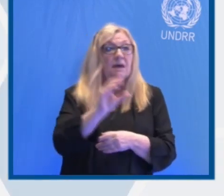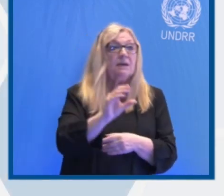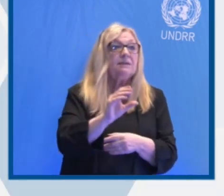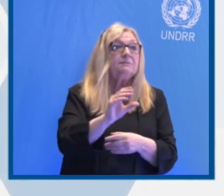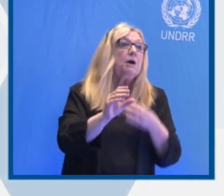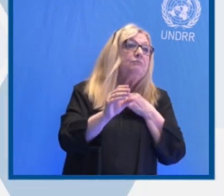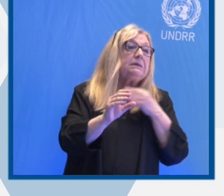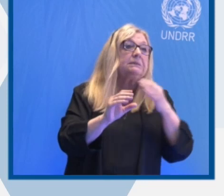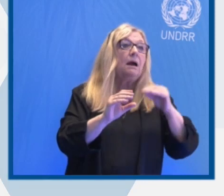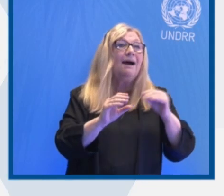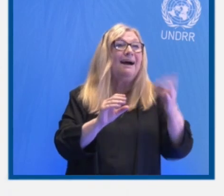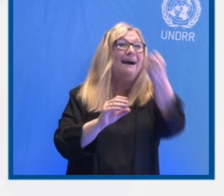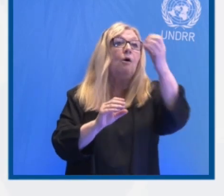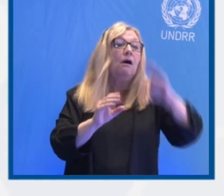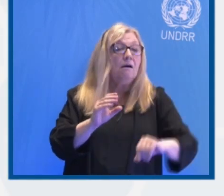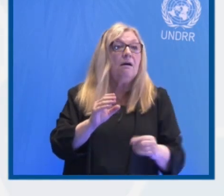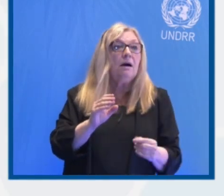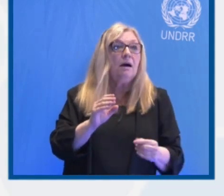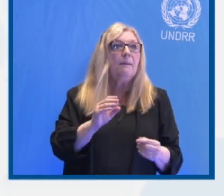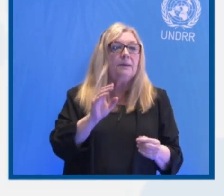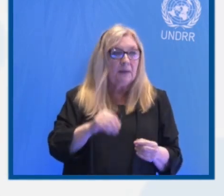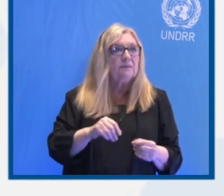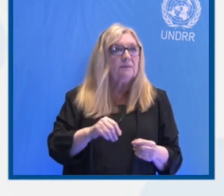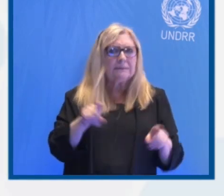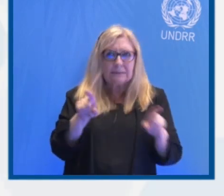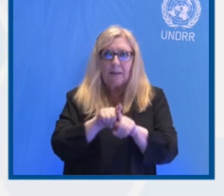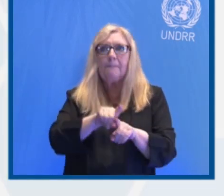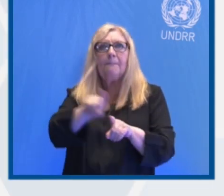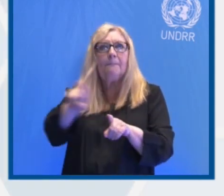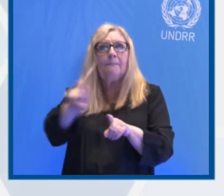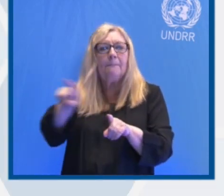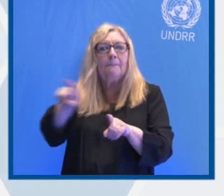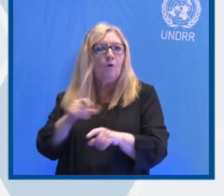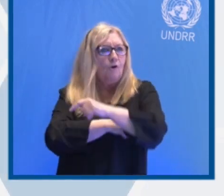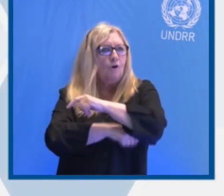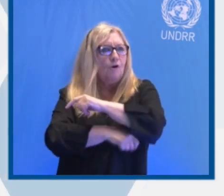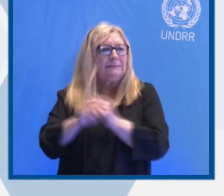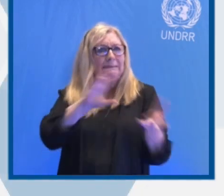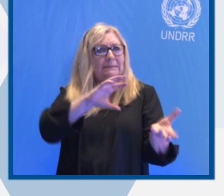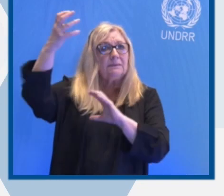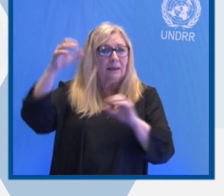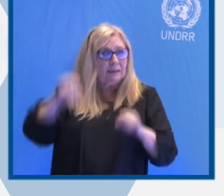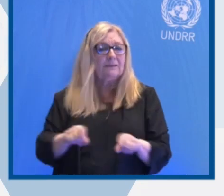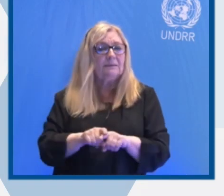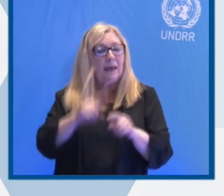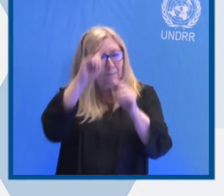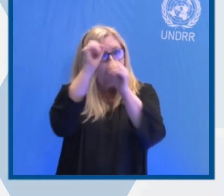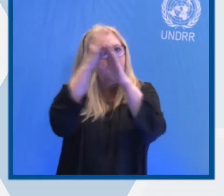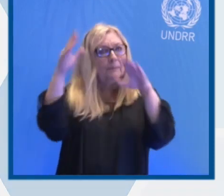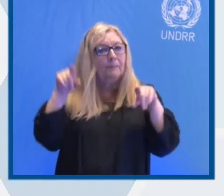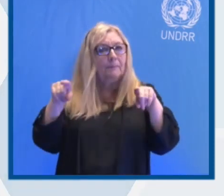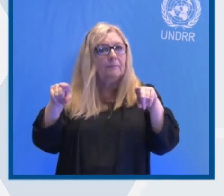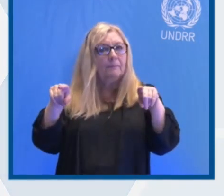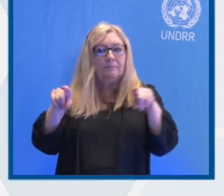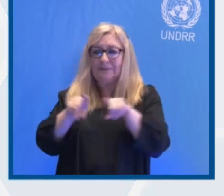need to do better than that. Certainly. Thank you very much, Rob, for that. Next